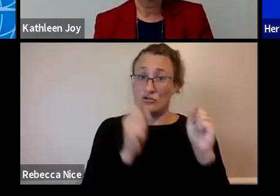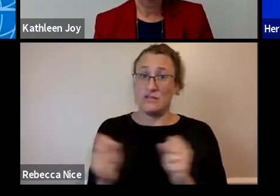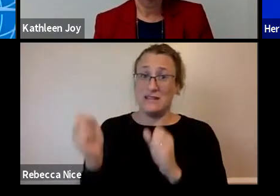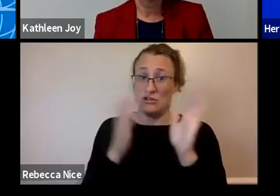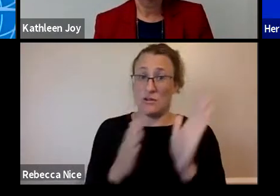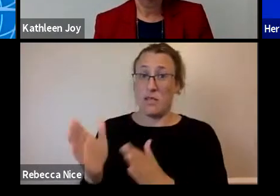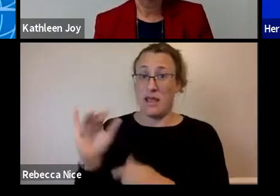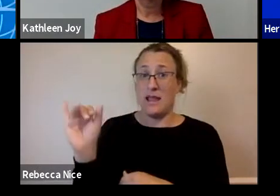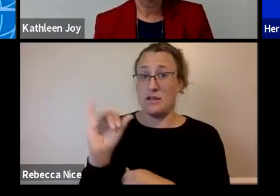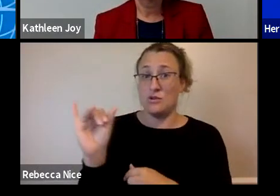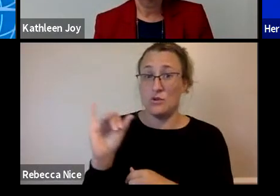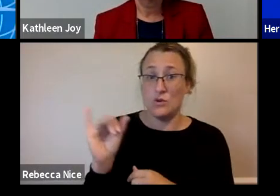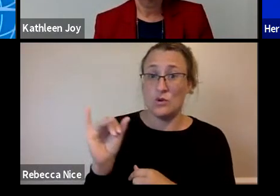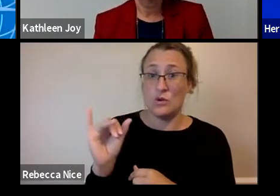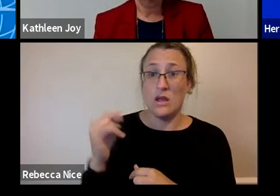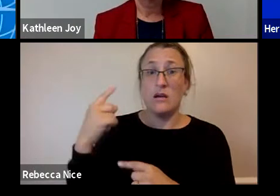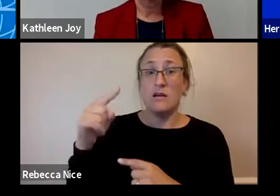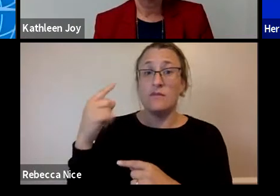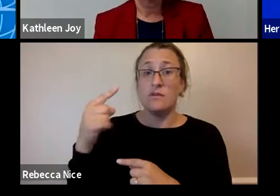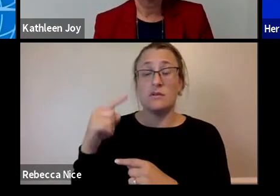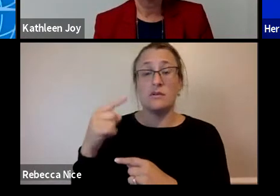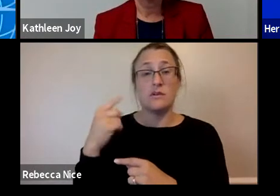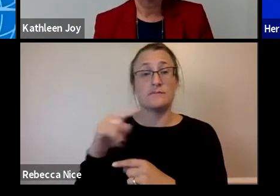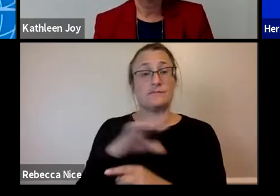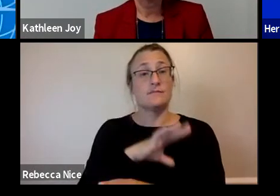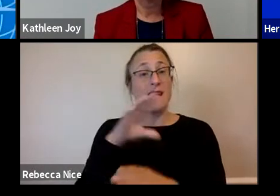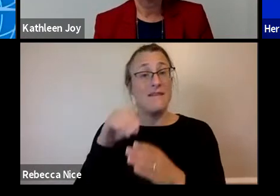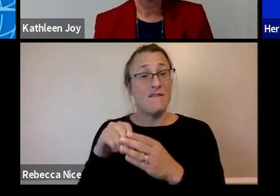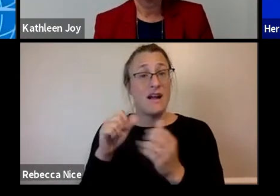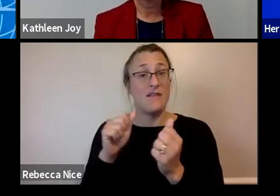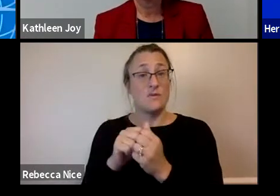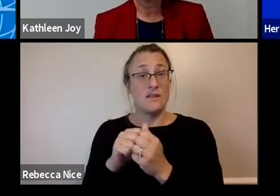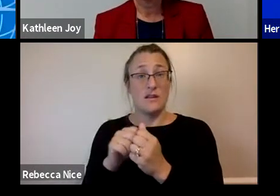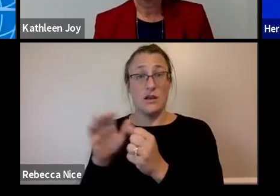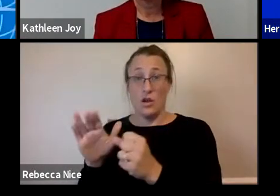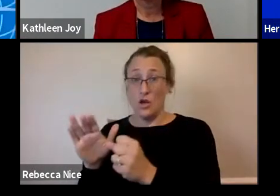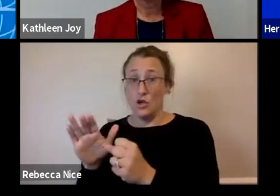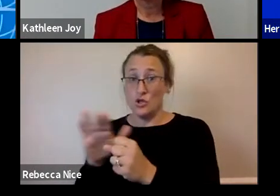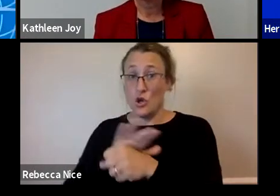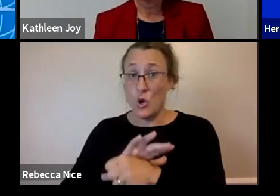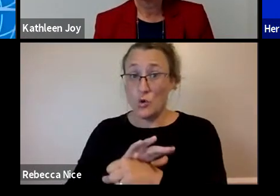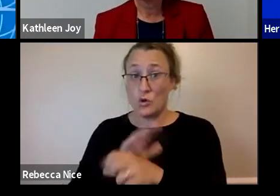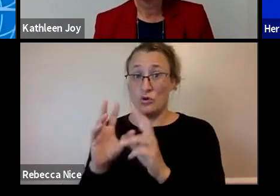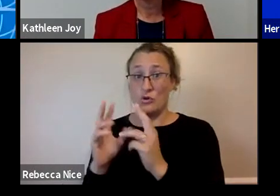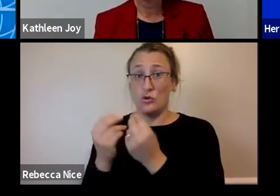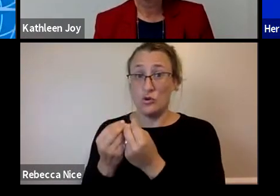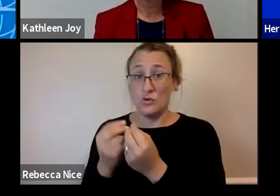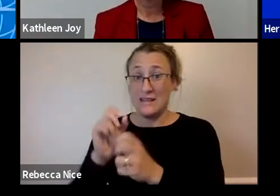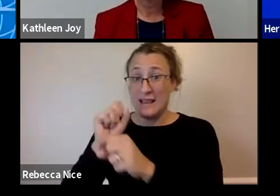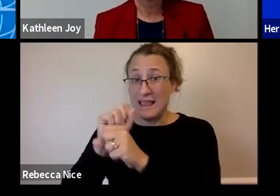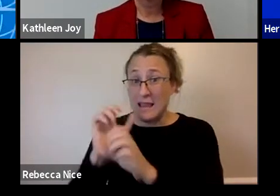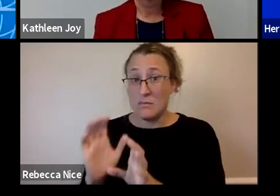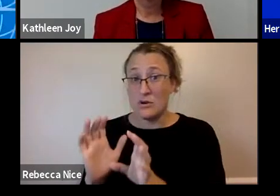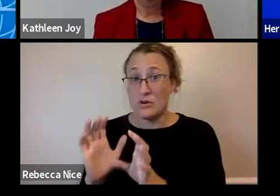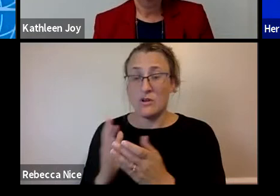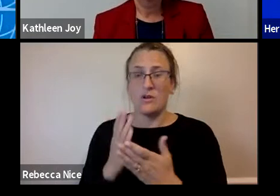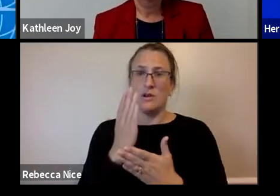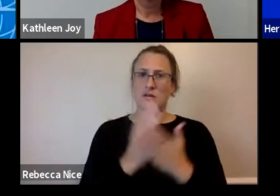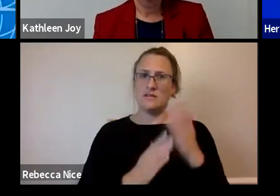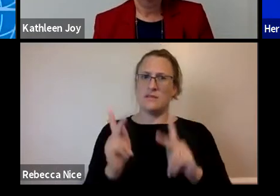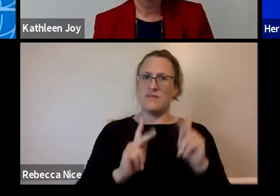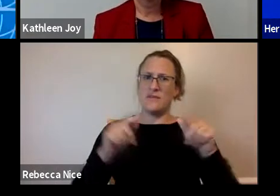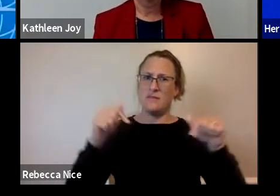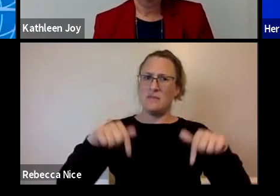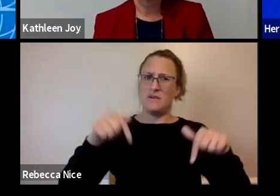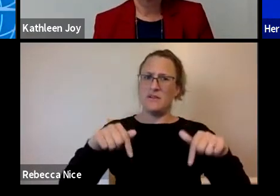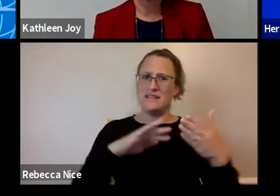because to get involved with total union labor will, some of the people in this community will not,